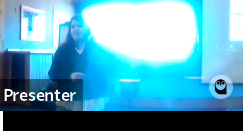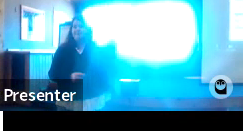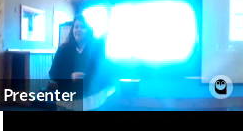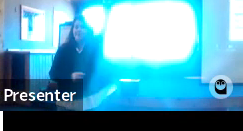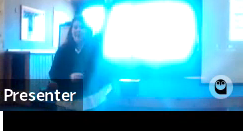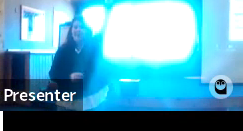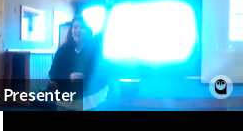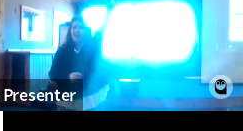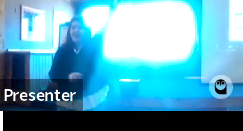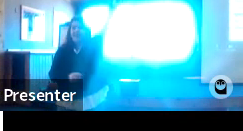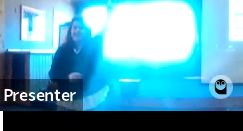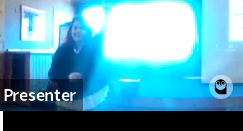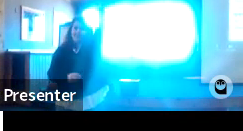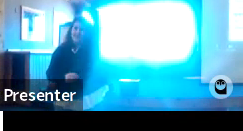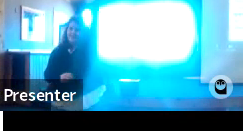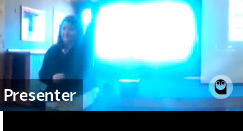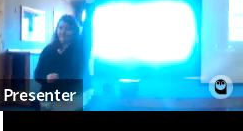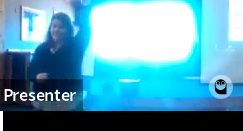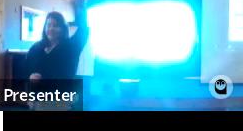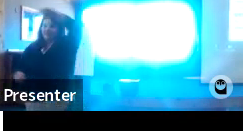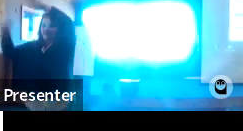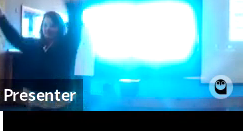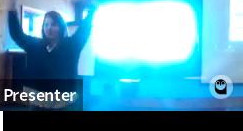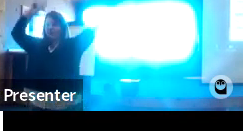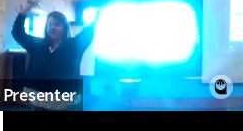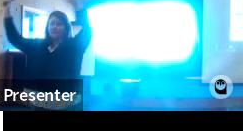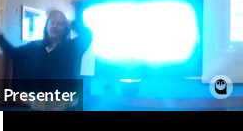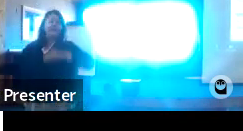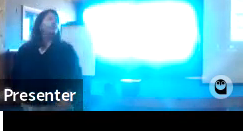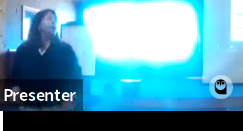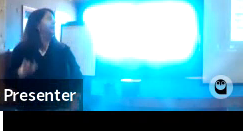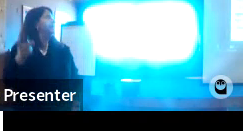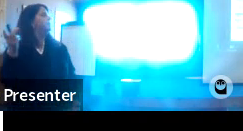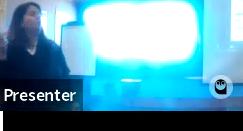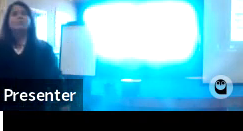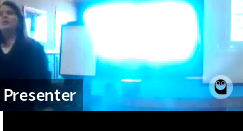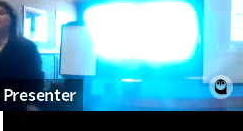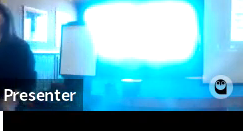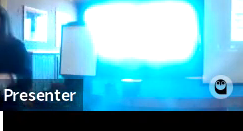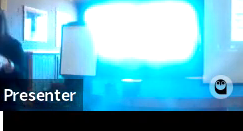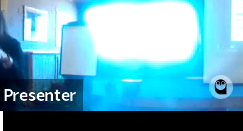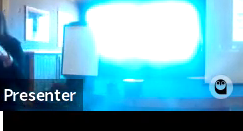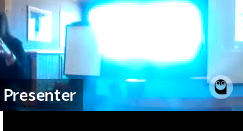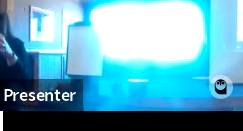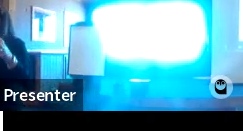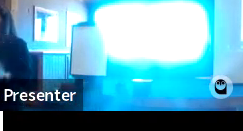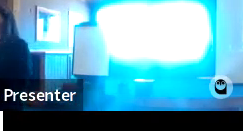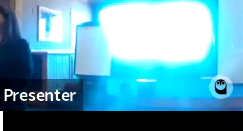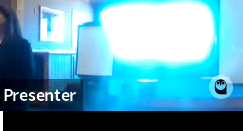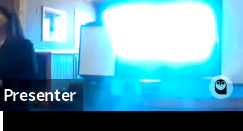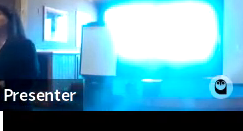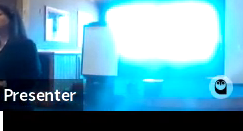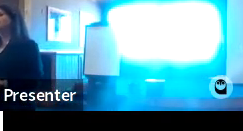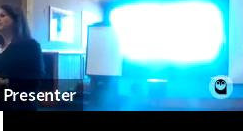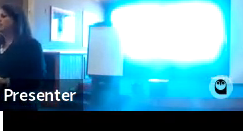do it? Raise your hand. Okay, this is where we get the, you know, we can all do the wave at this point, right? So it's